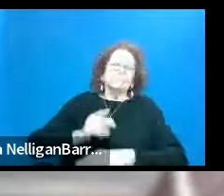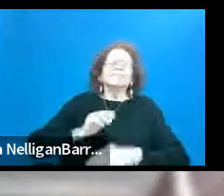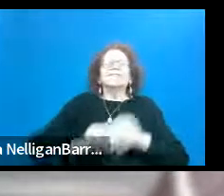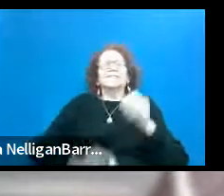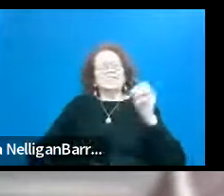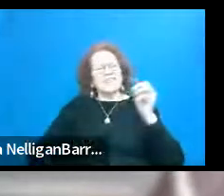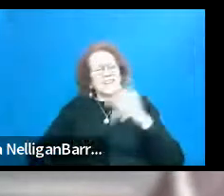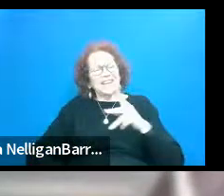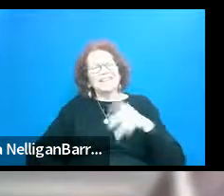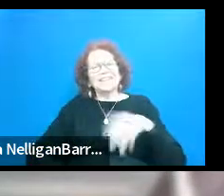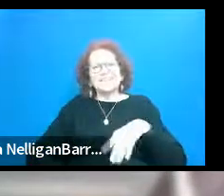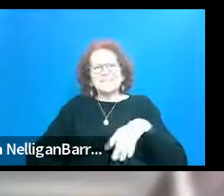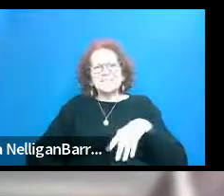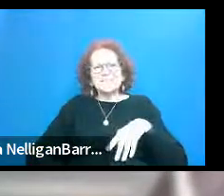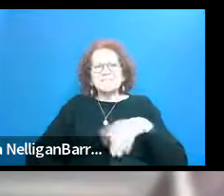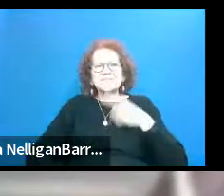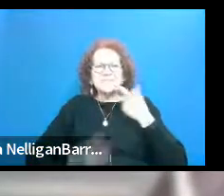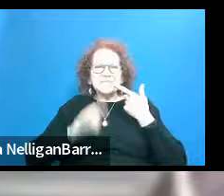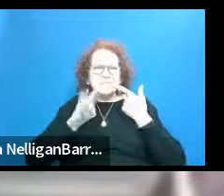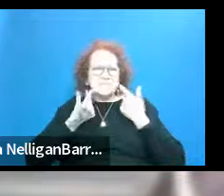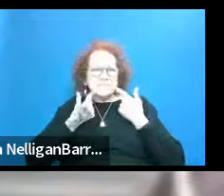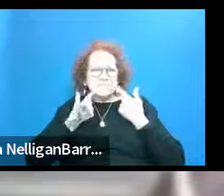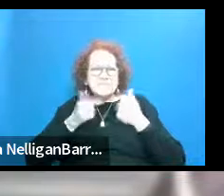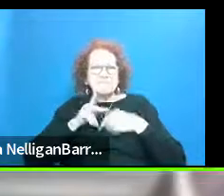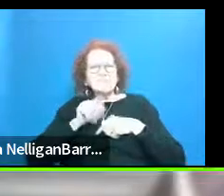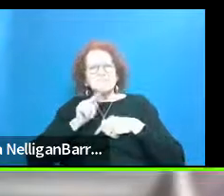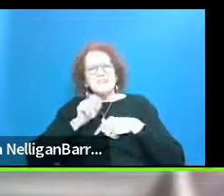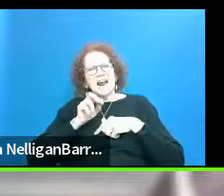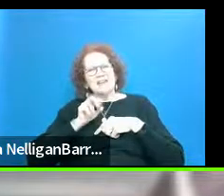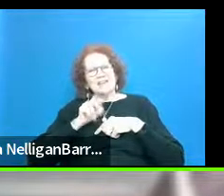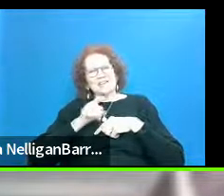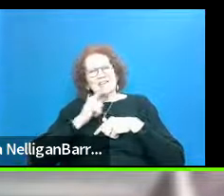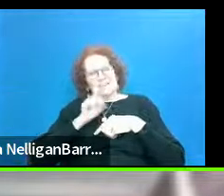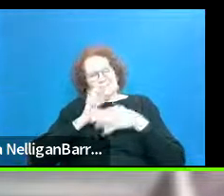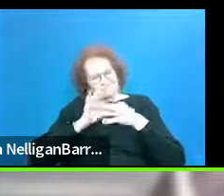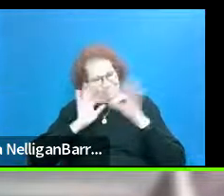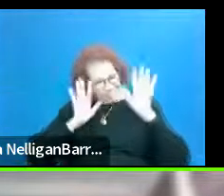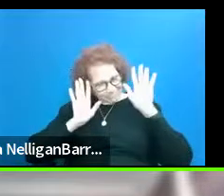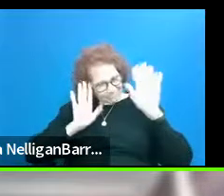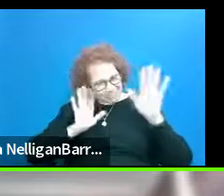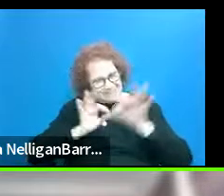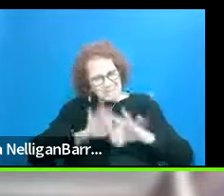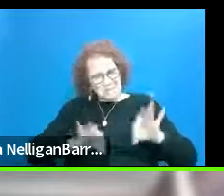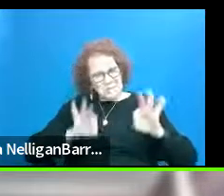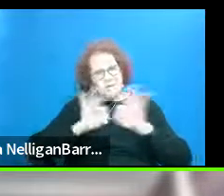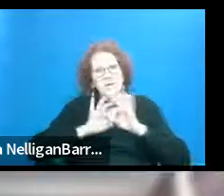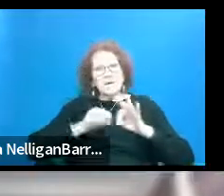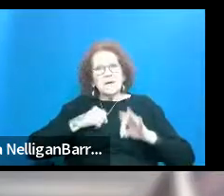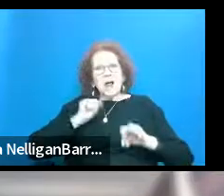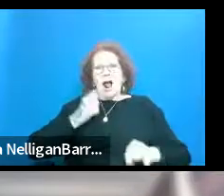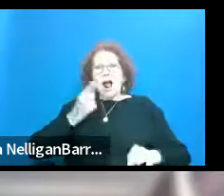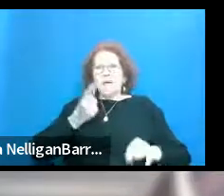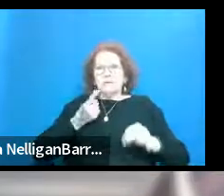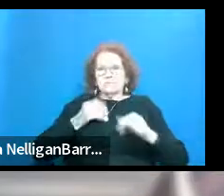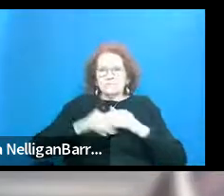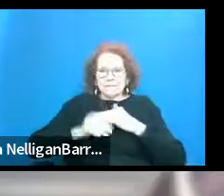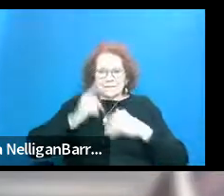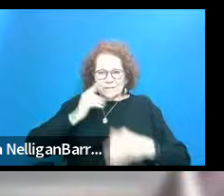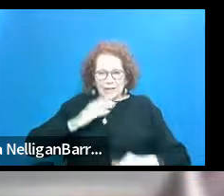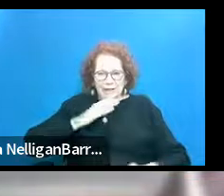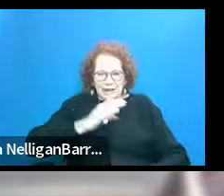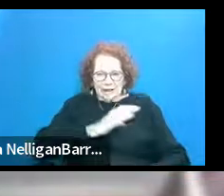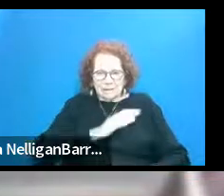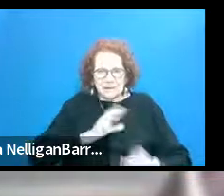Just saying, man, you know. That's the important stuff. Y'all could always come in for the committee meeting, you know, nice big room.